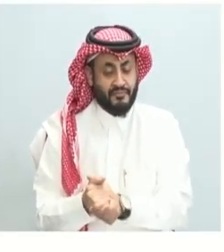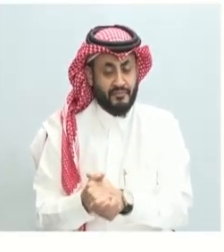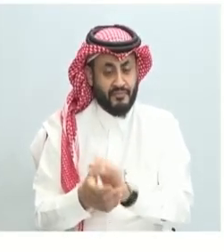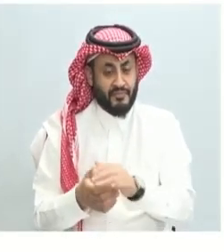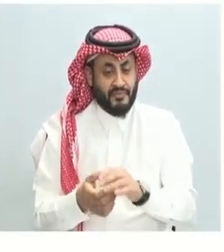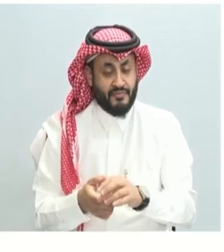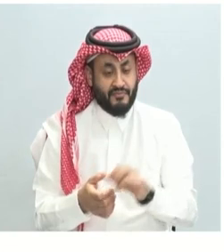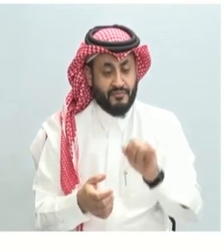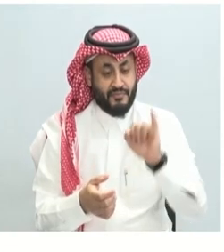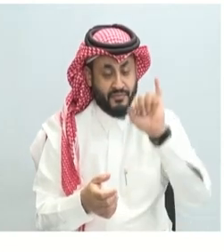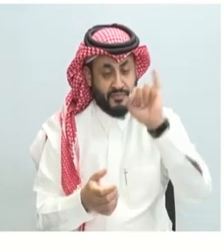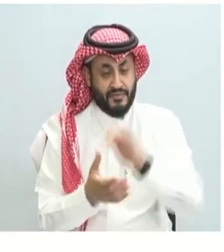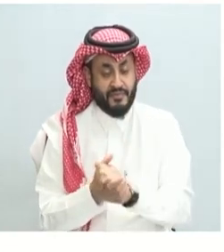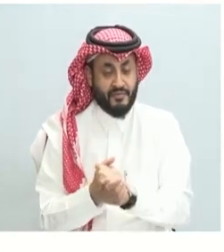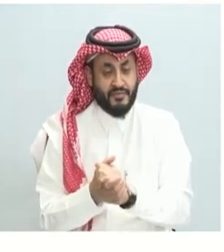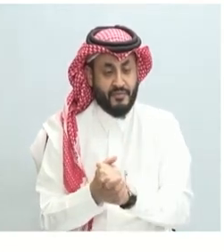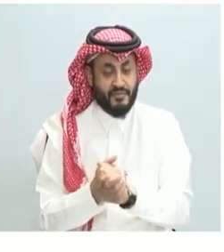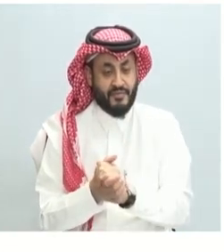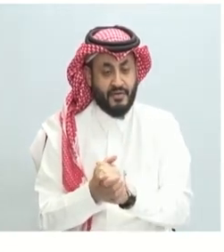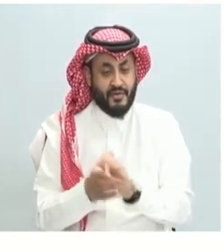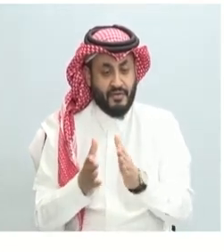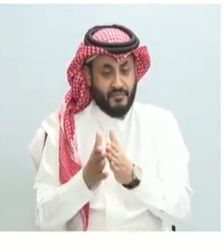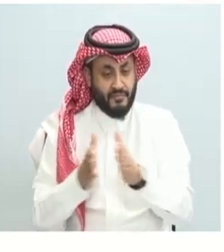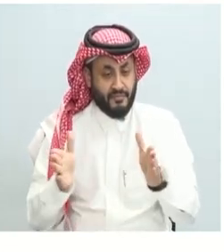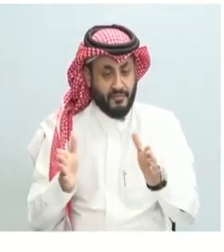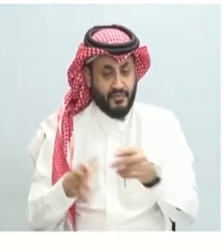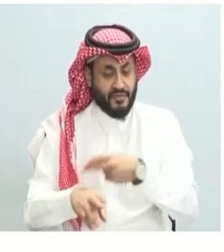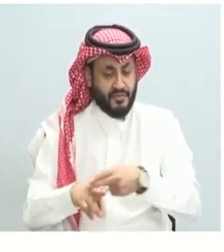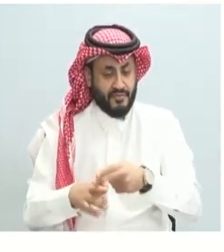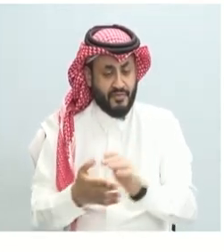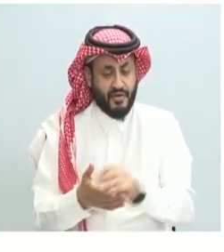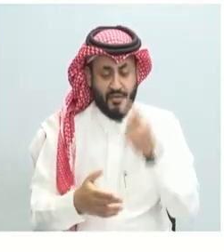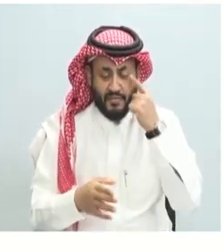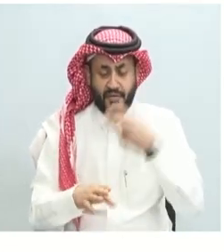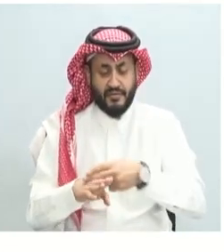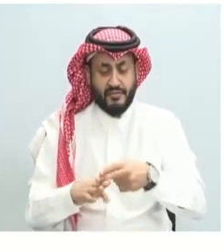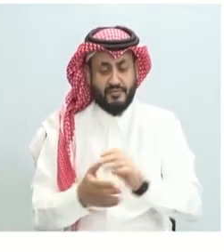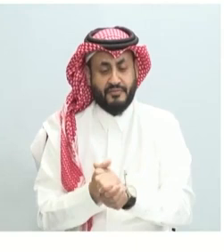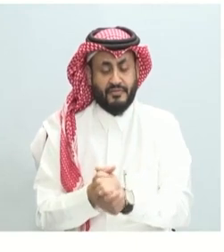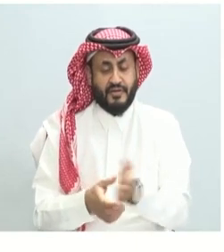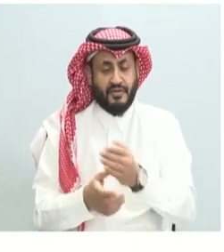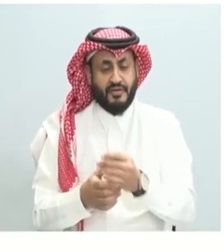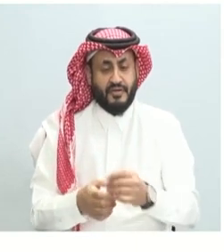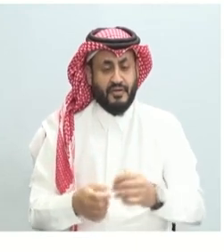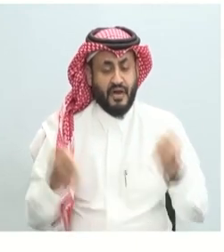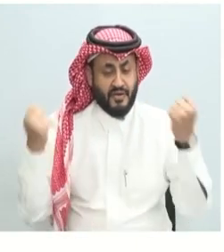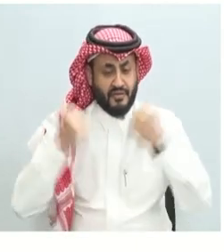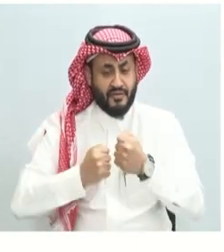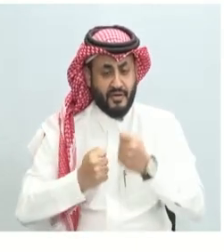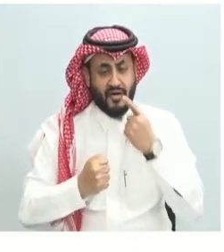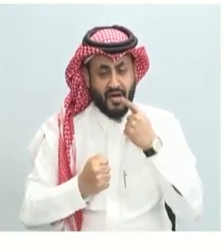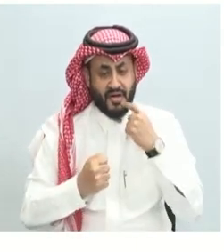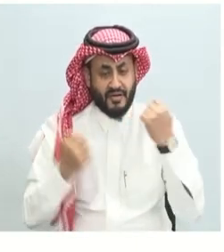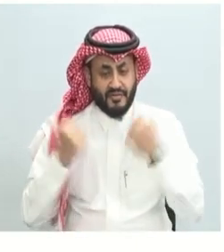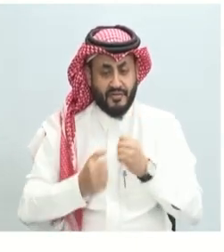has long and brown hair and also brown eyes and is wearing a